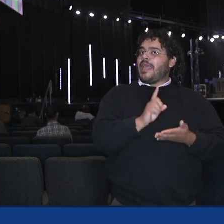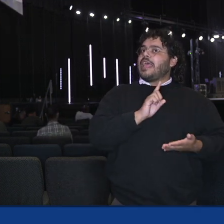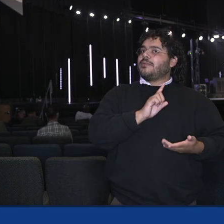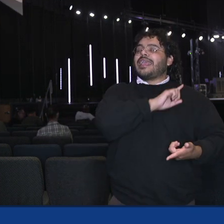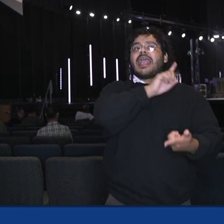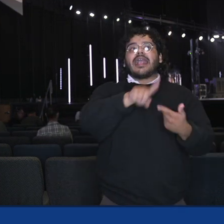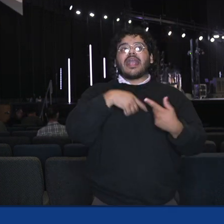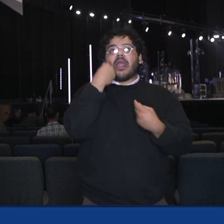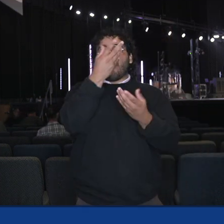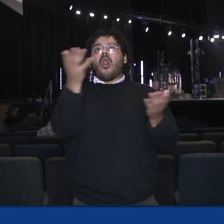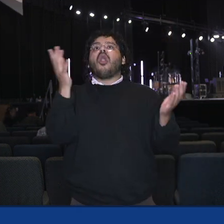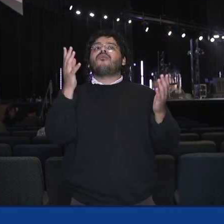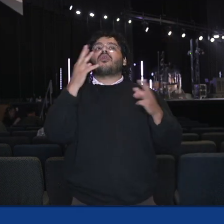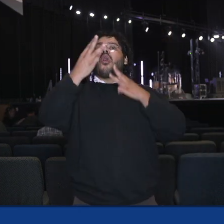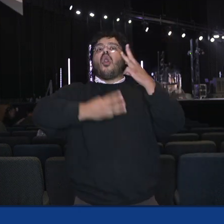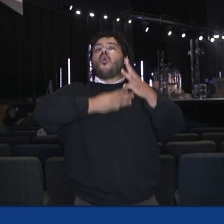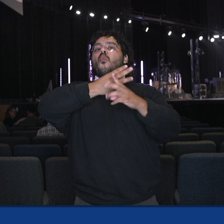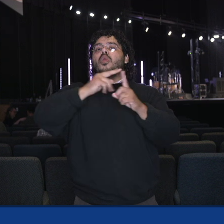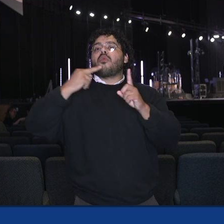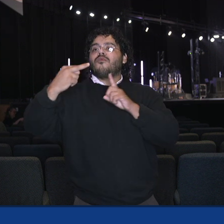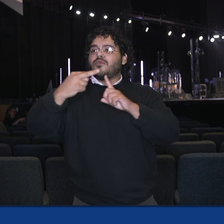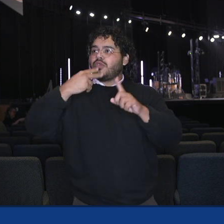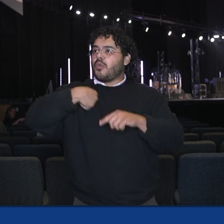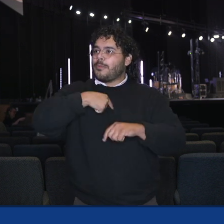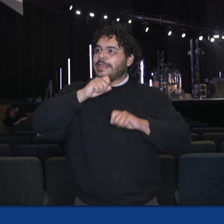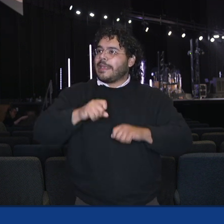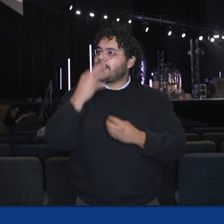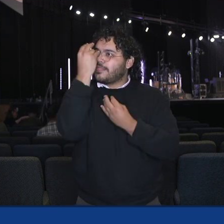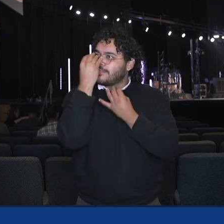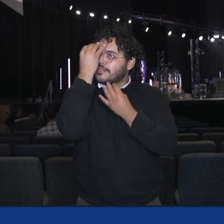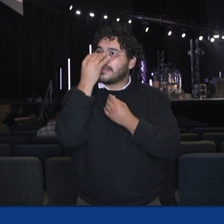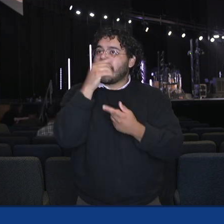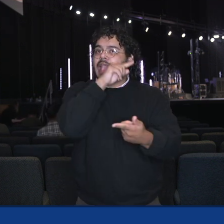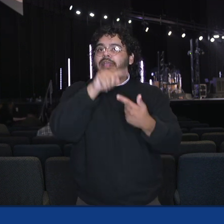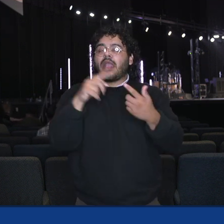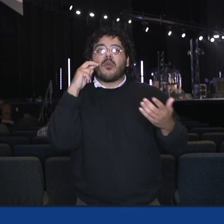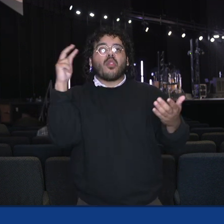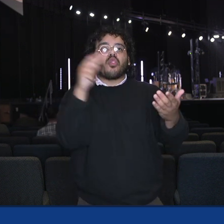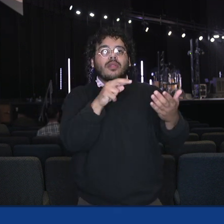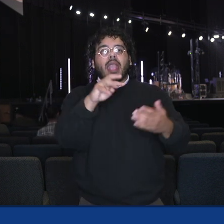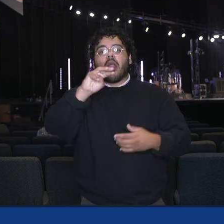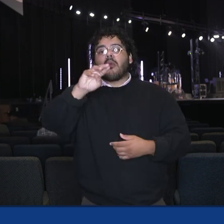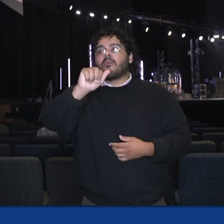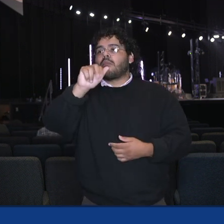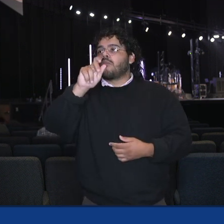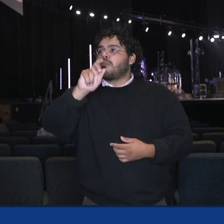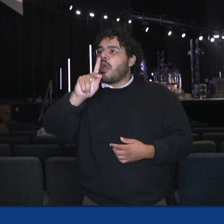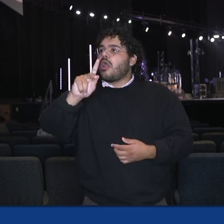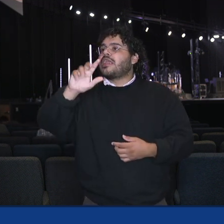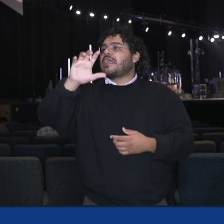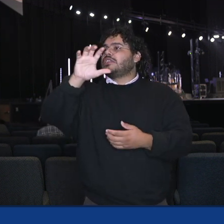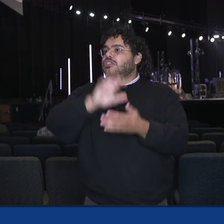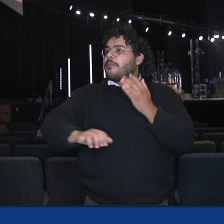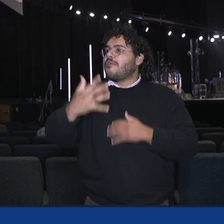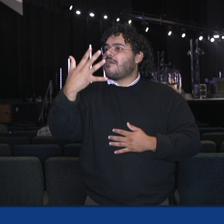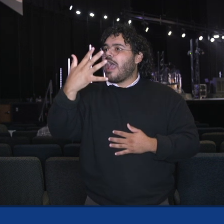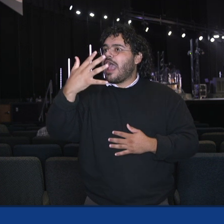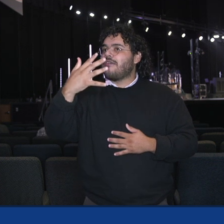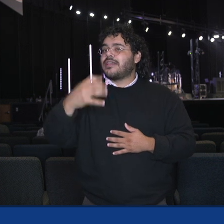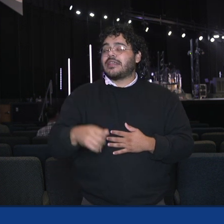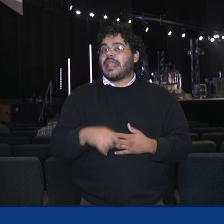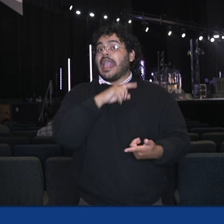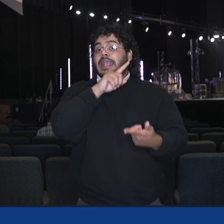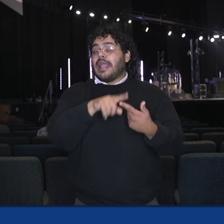worldview to think through. And finally, we're going to take a look at Mark chapter 5, and I'm going to have us notice five things from the text about